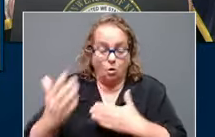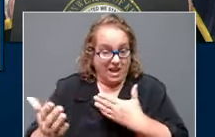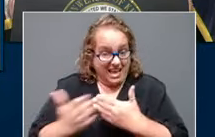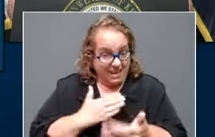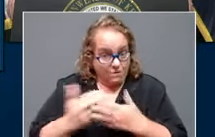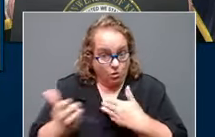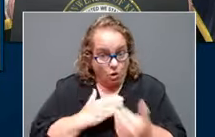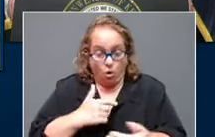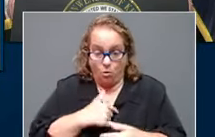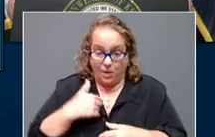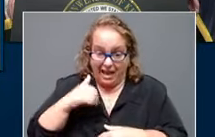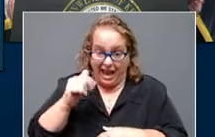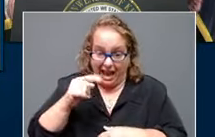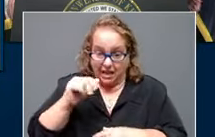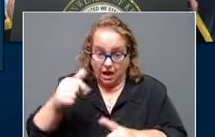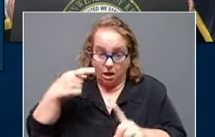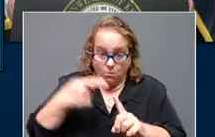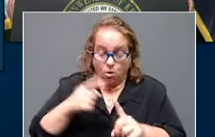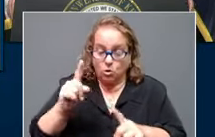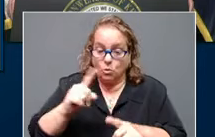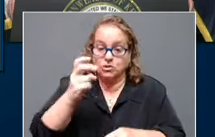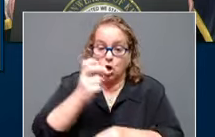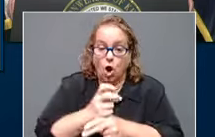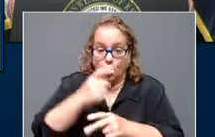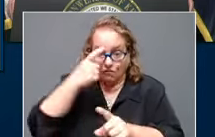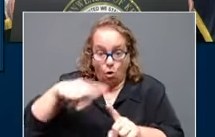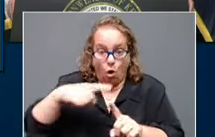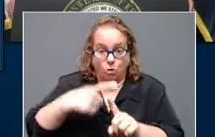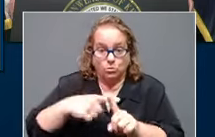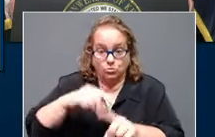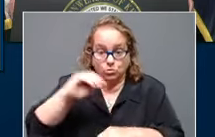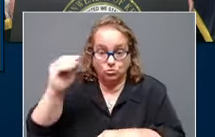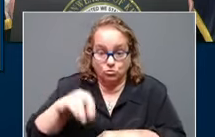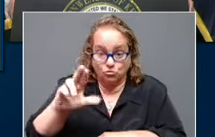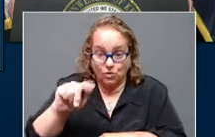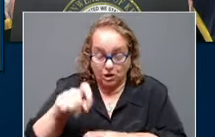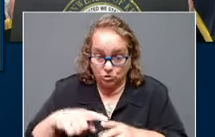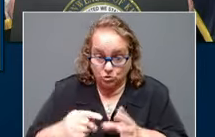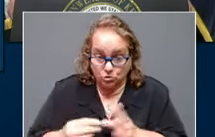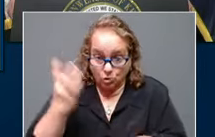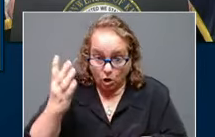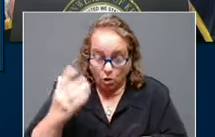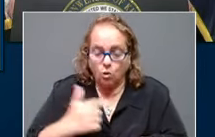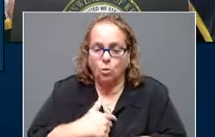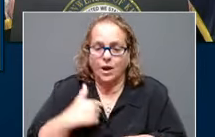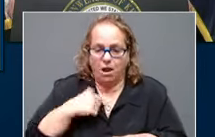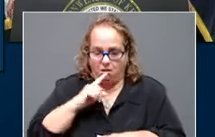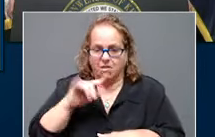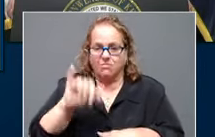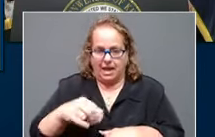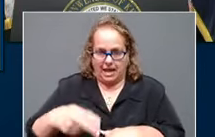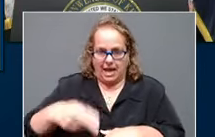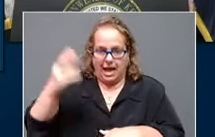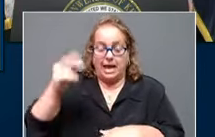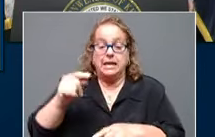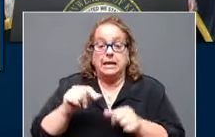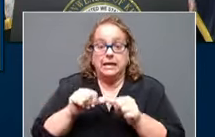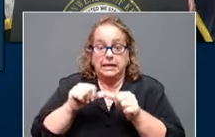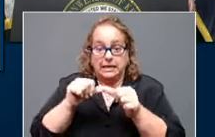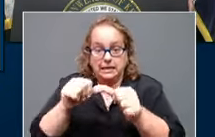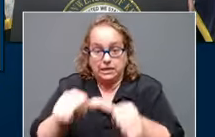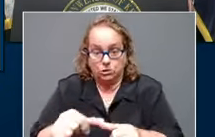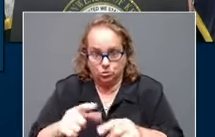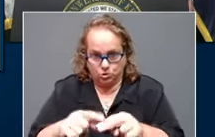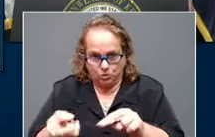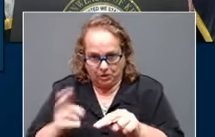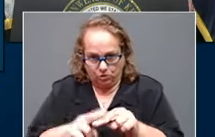Folks, 108 counties, red counties, we are all in the red zone. Let's not pretend that just because your county is a